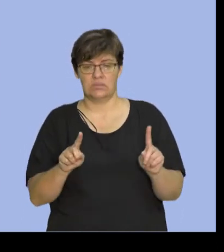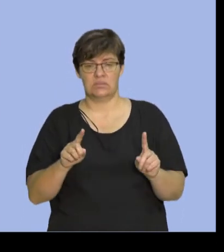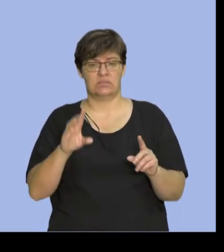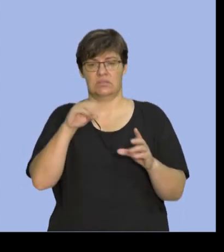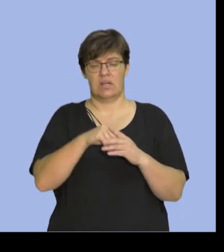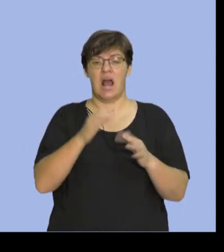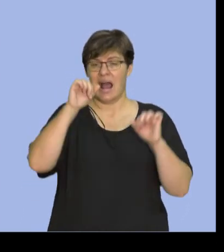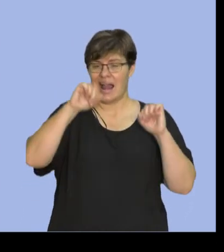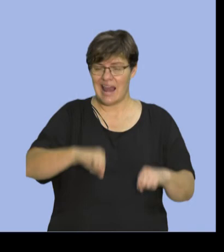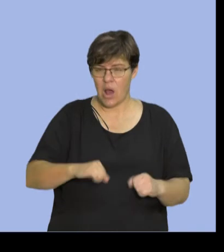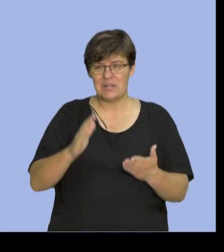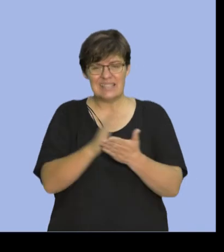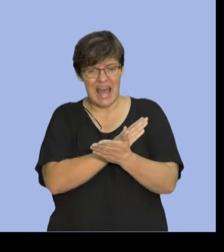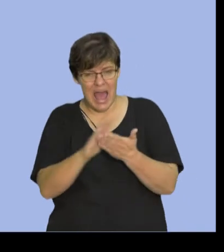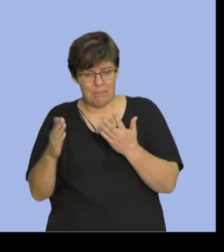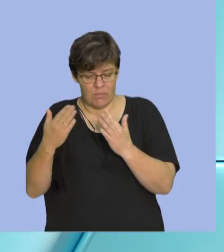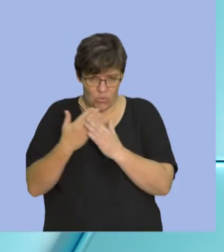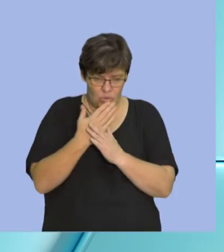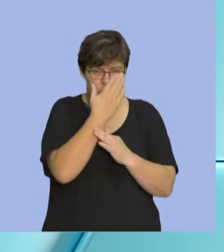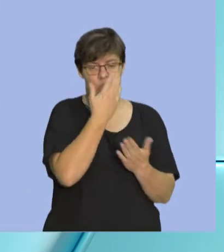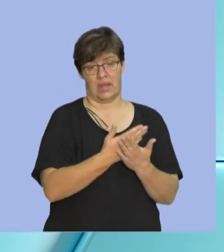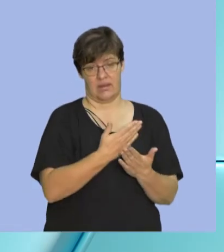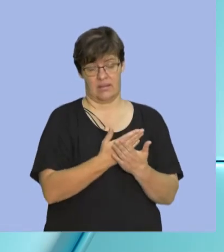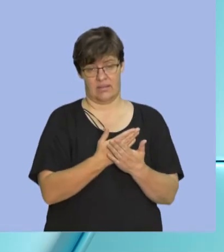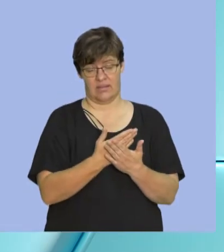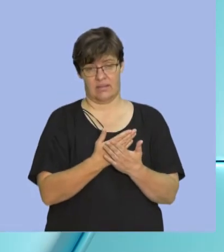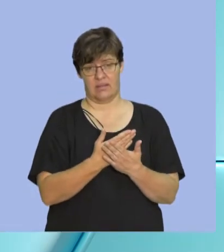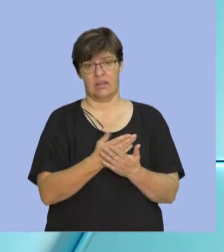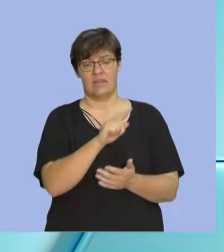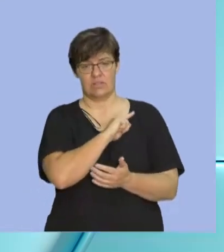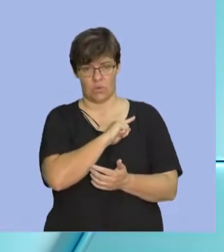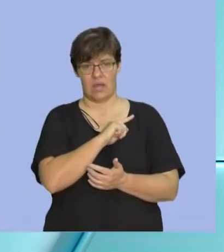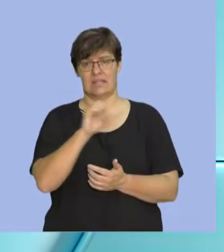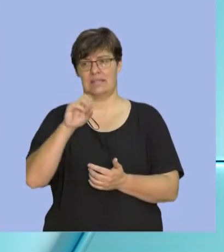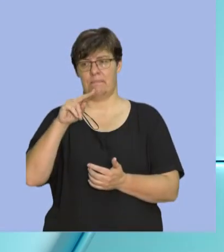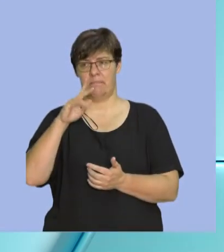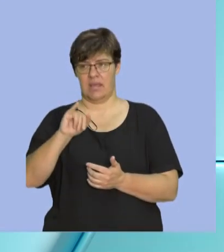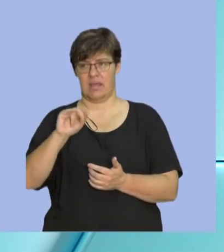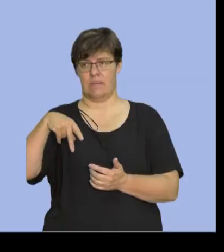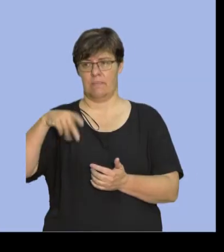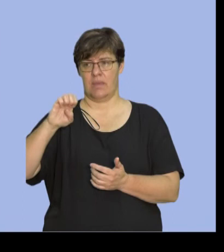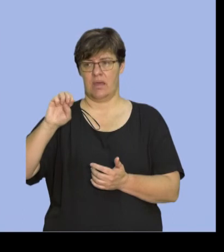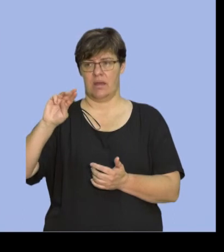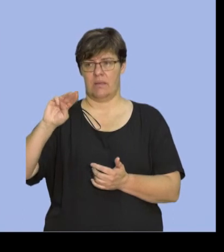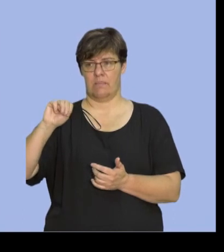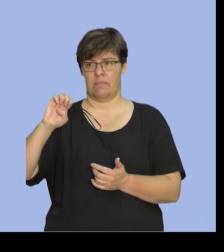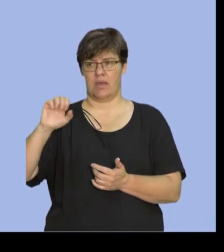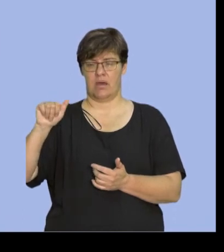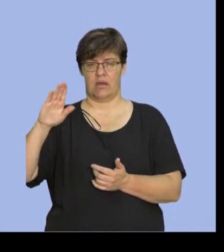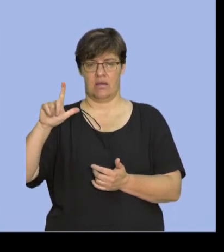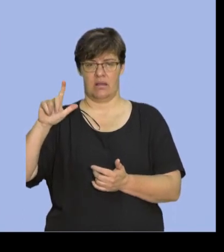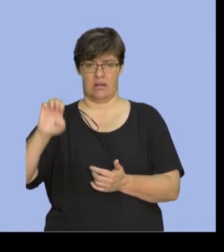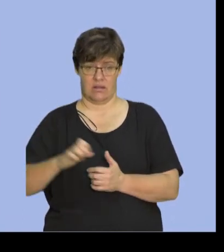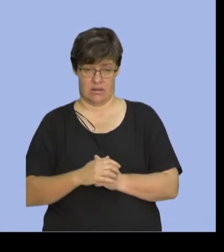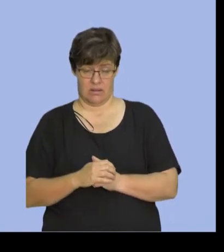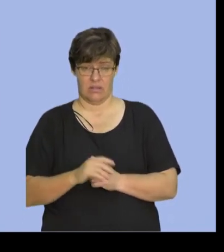It allows for some substances to pass through, and hence semi-permeable. Okay, so it allows movement